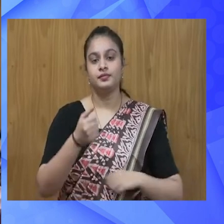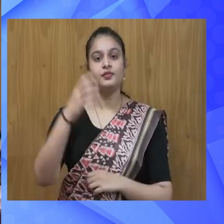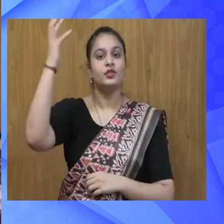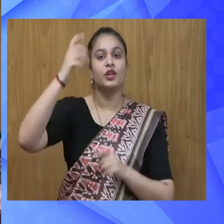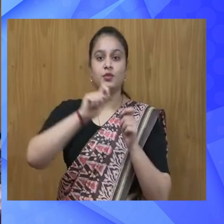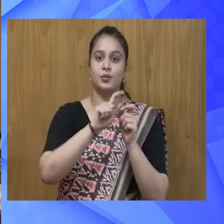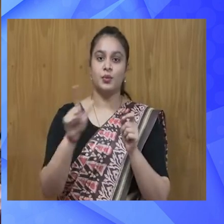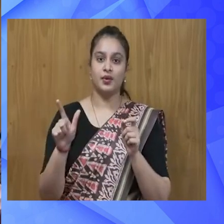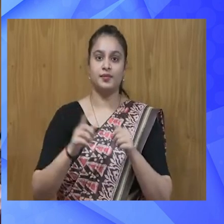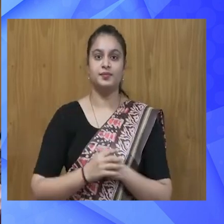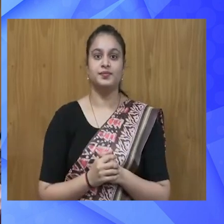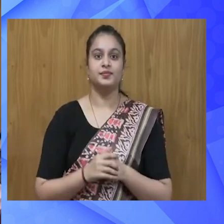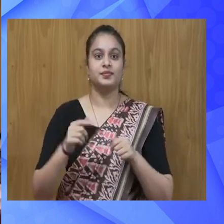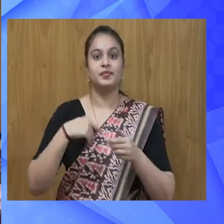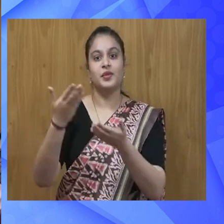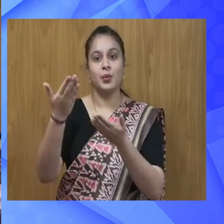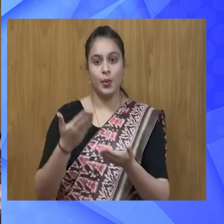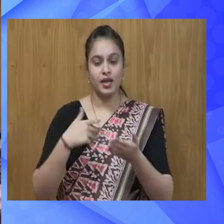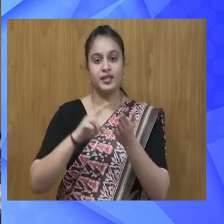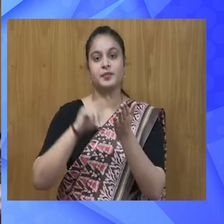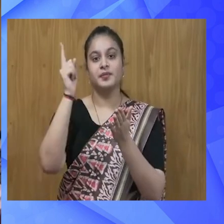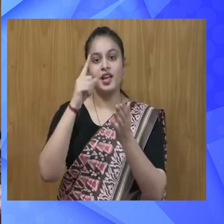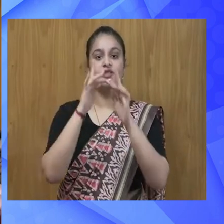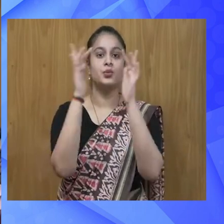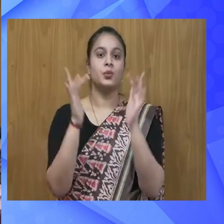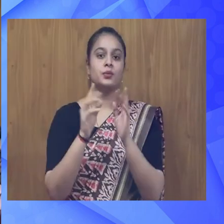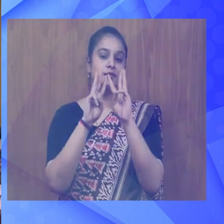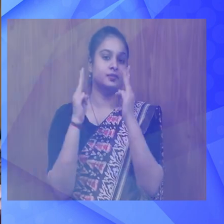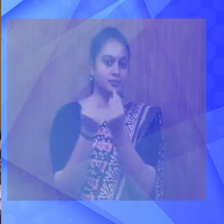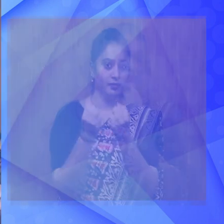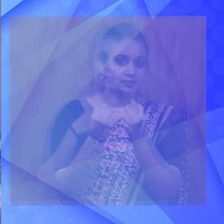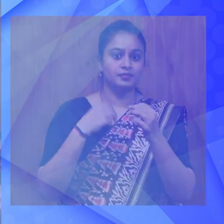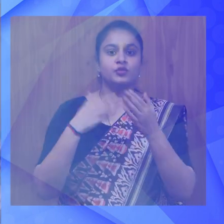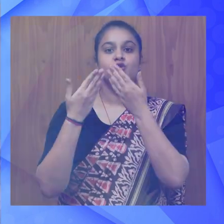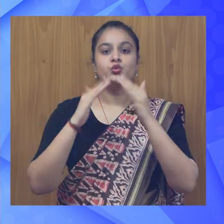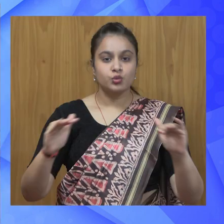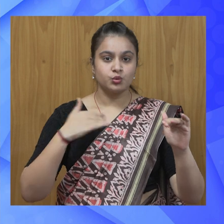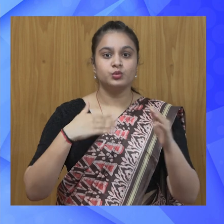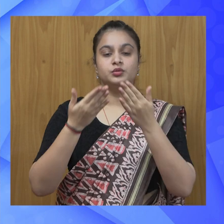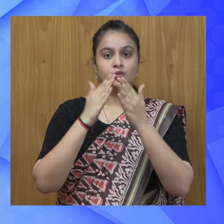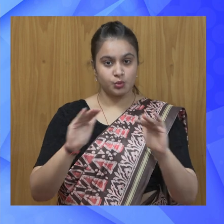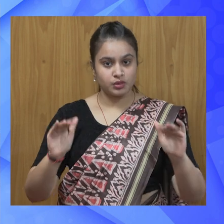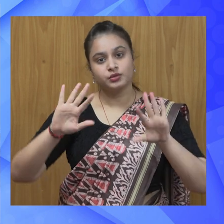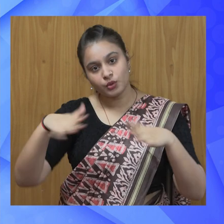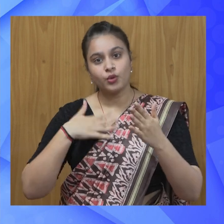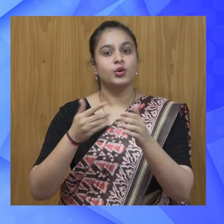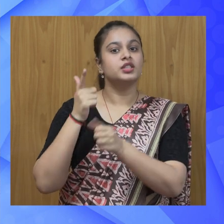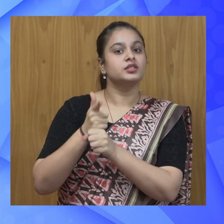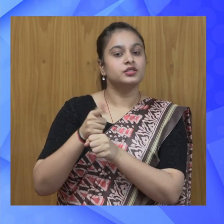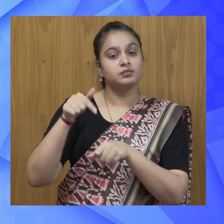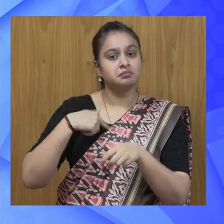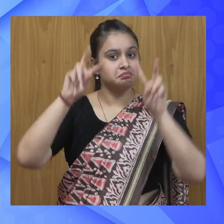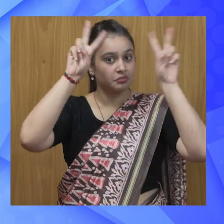Good afternoon, everyone, and welcome to this national online workshop for school students and educators on the crucial